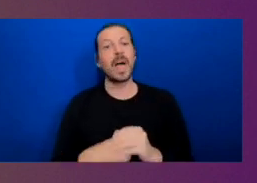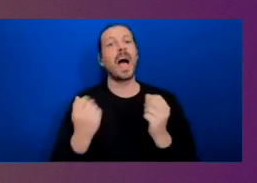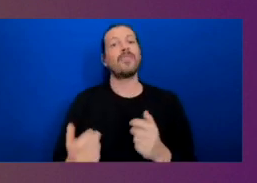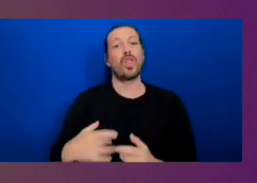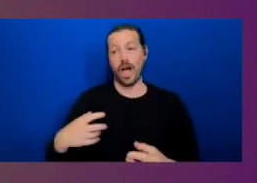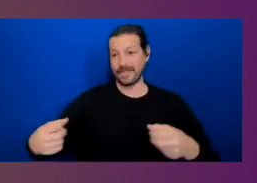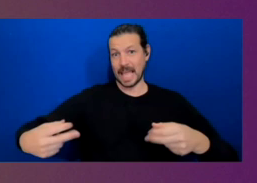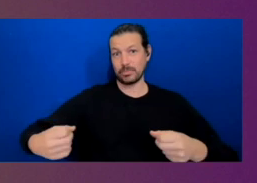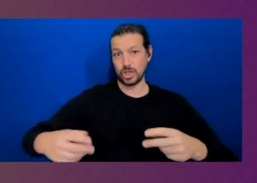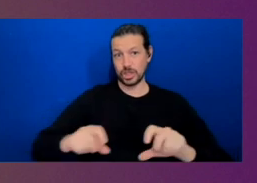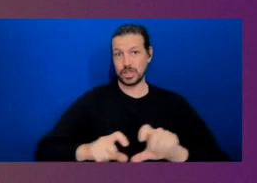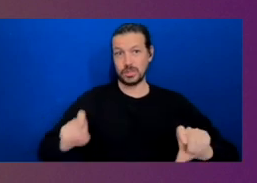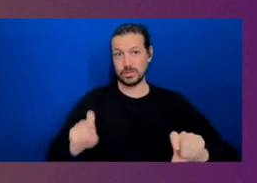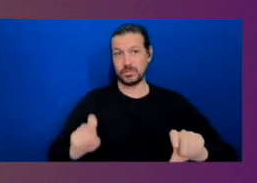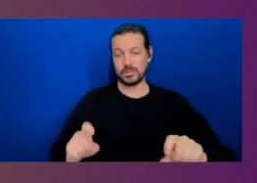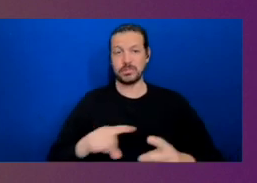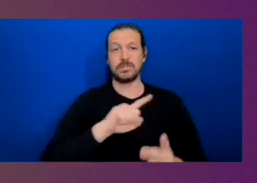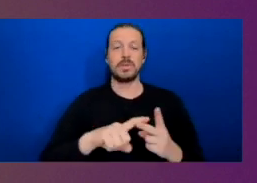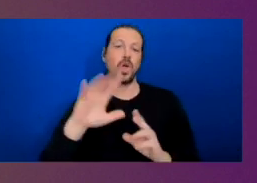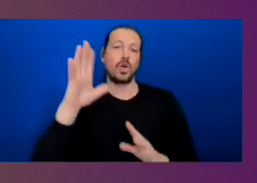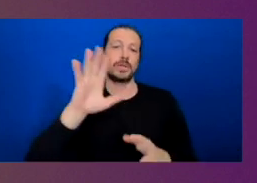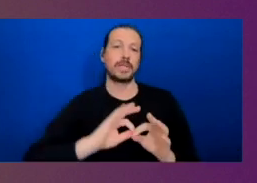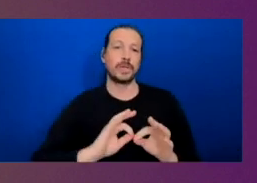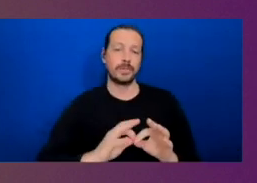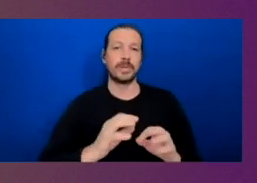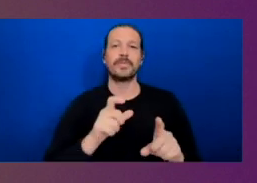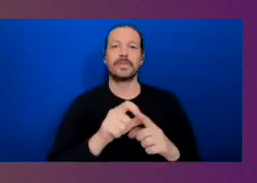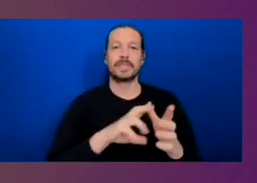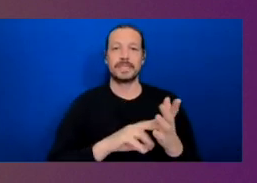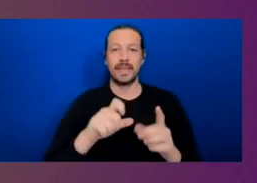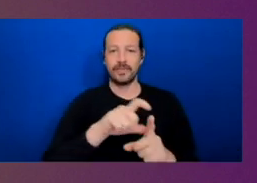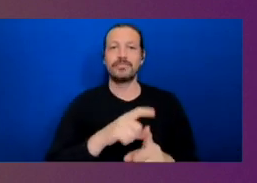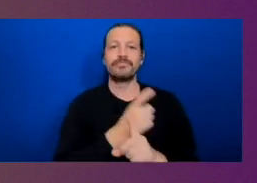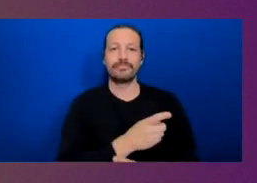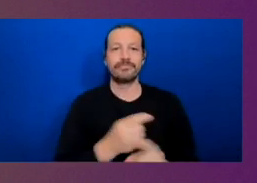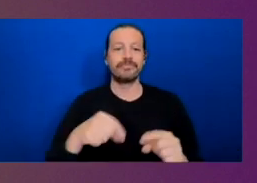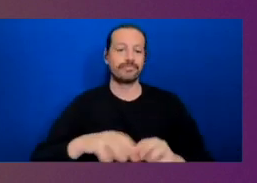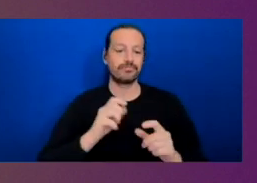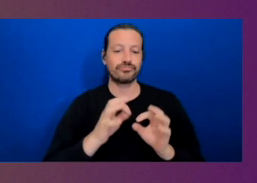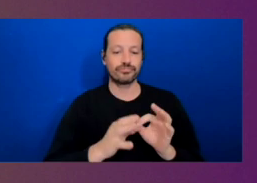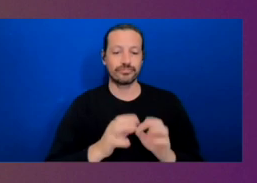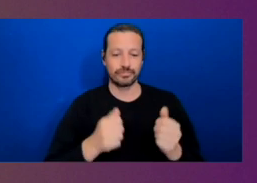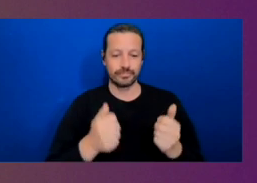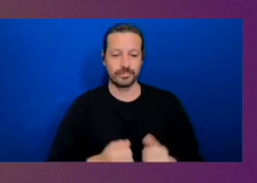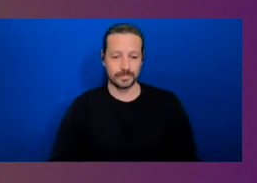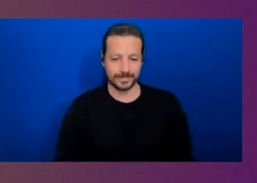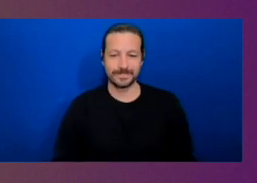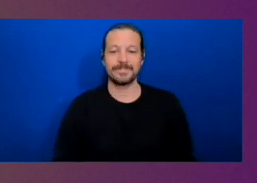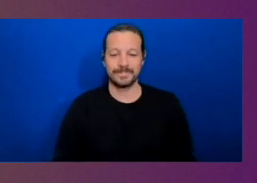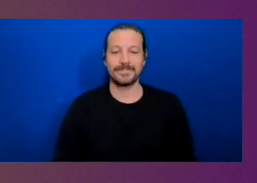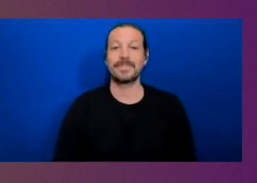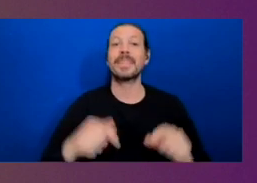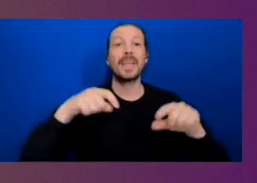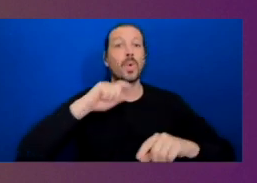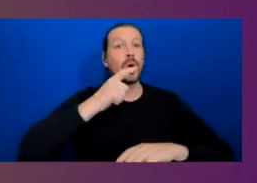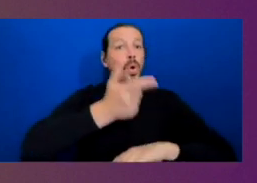the image, and our Auslan interpreter is David. Welcome, David. It's good to have you with us. We'll be recording this event, and